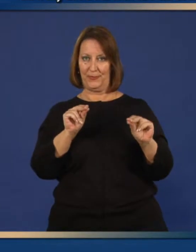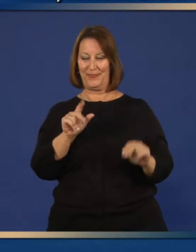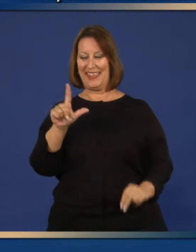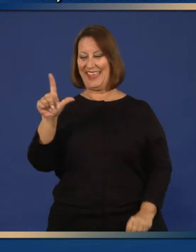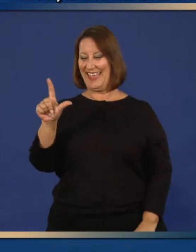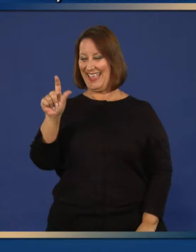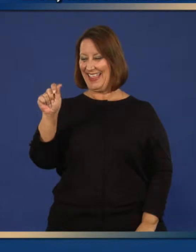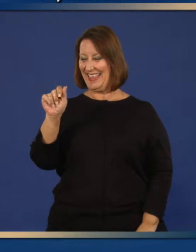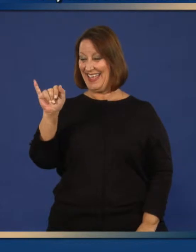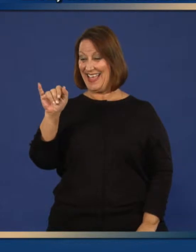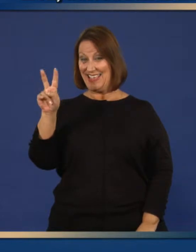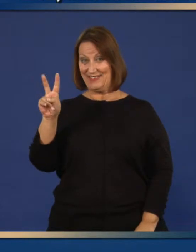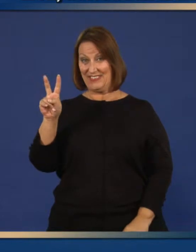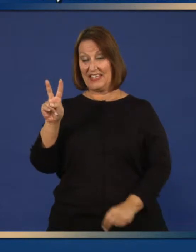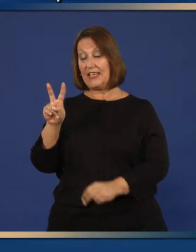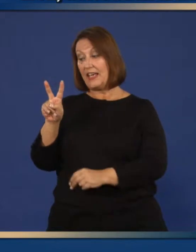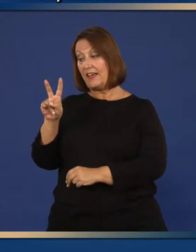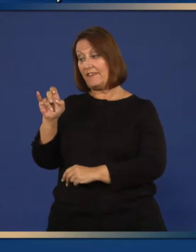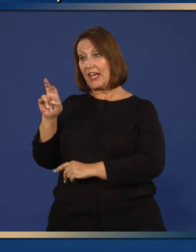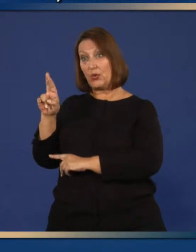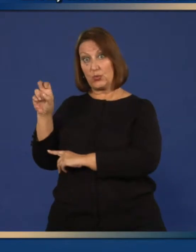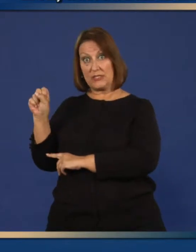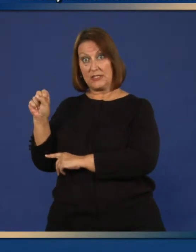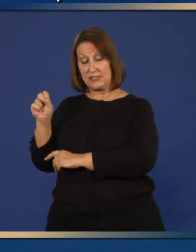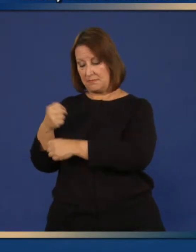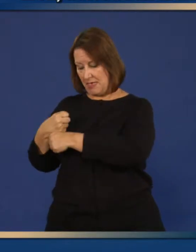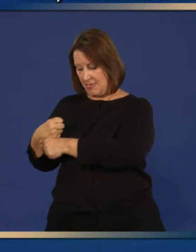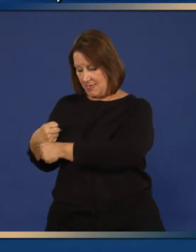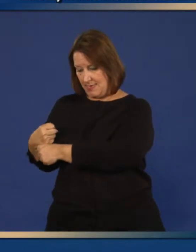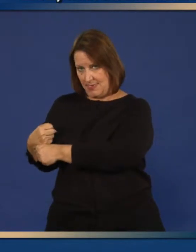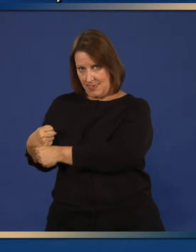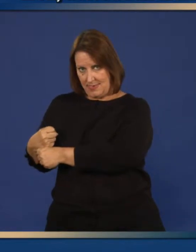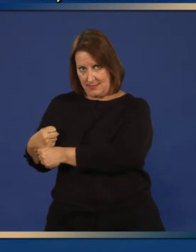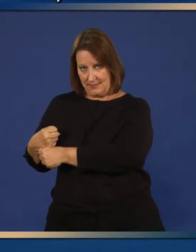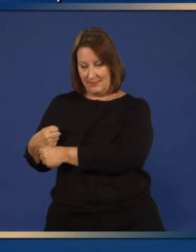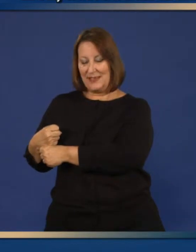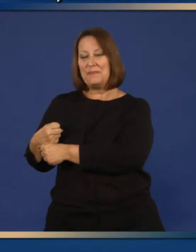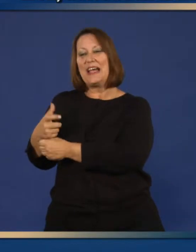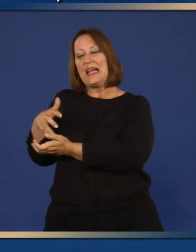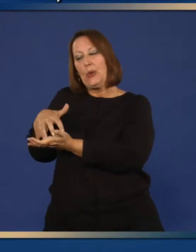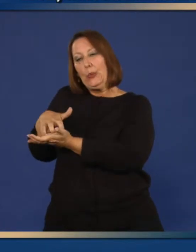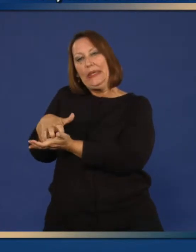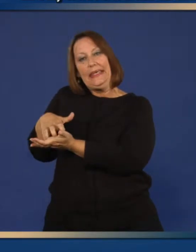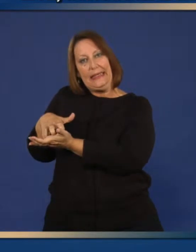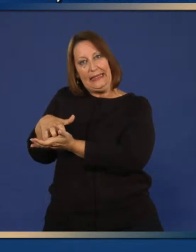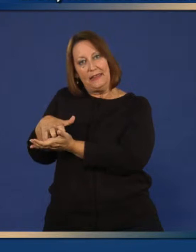LAIV is made from weakened virus and does not cause influenza.